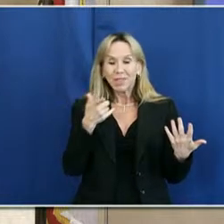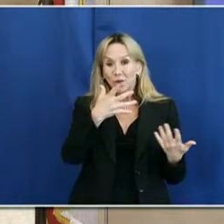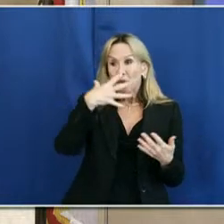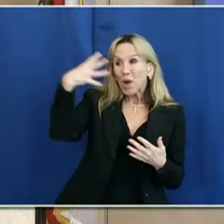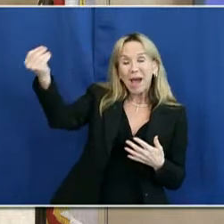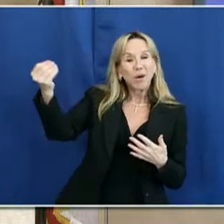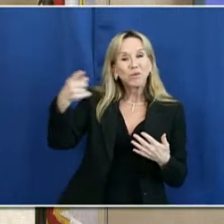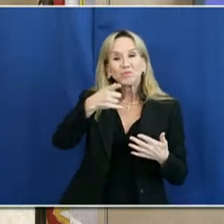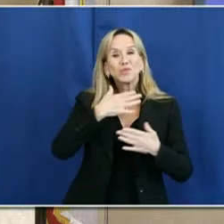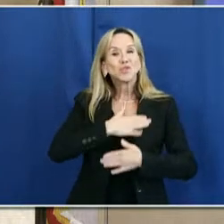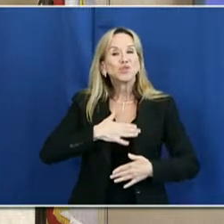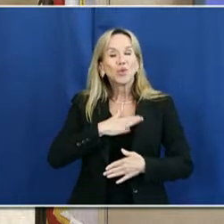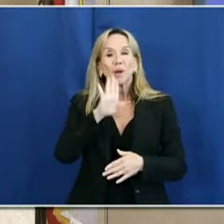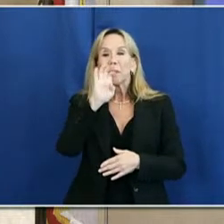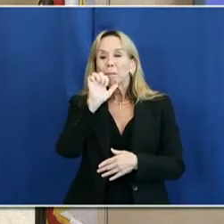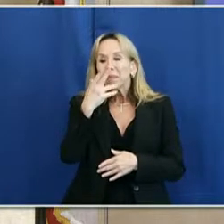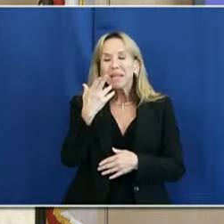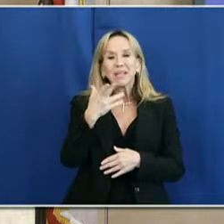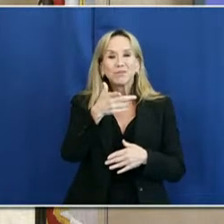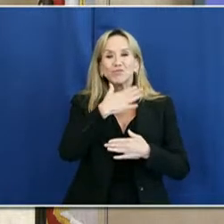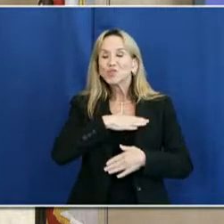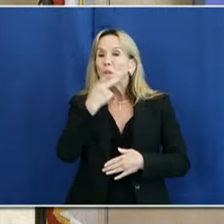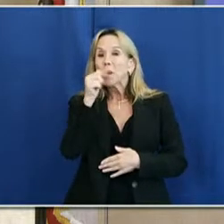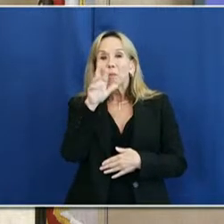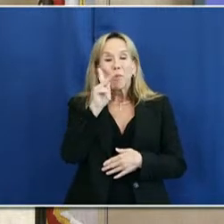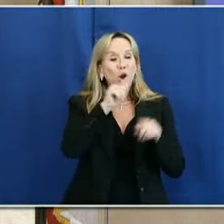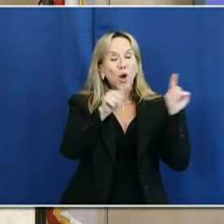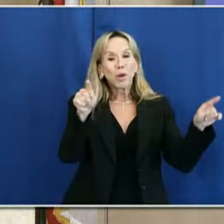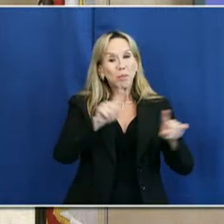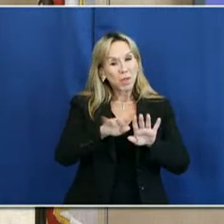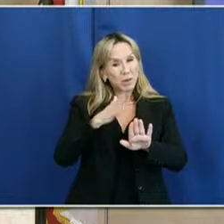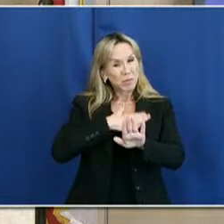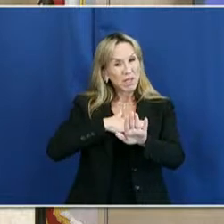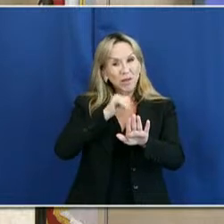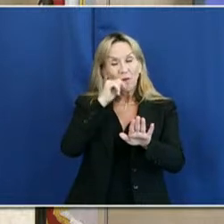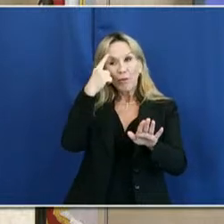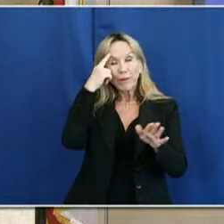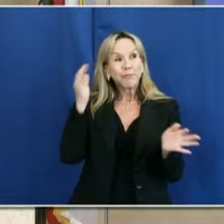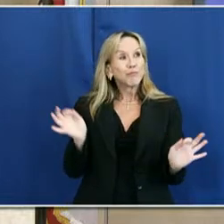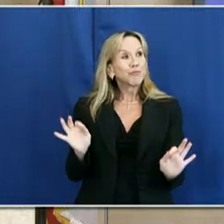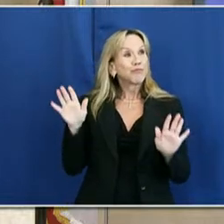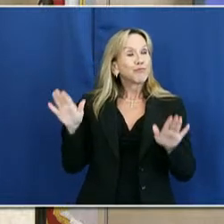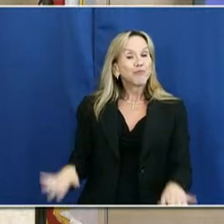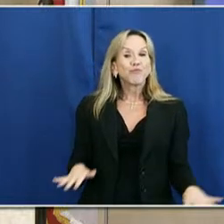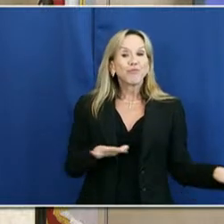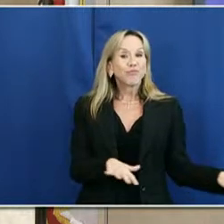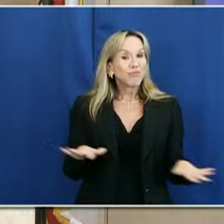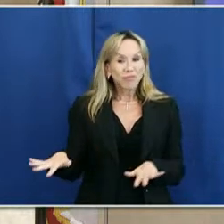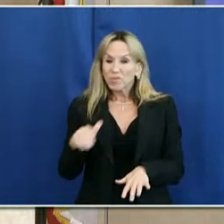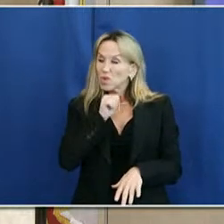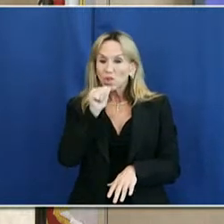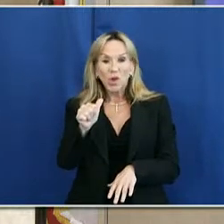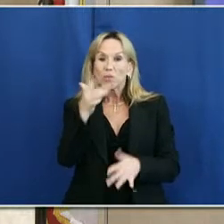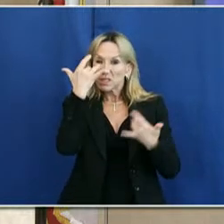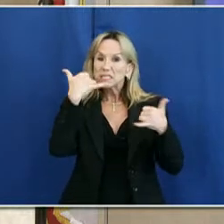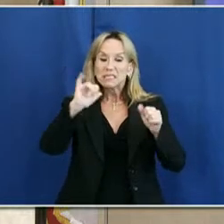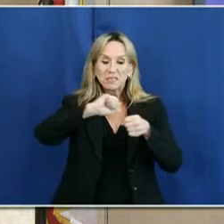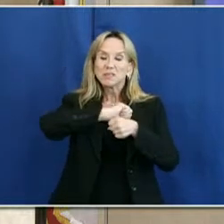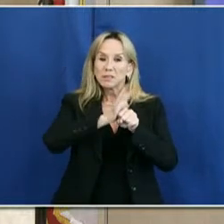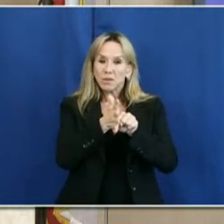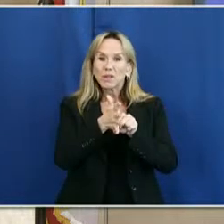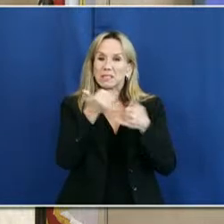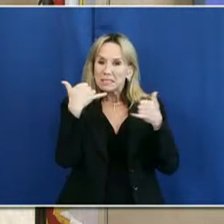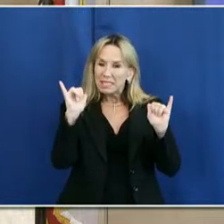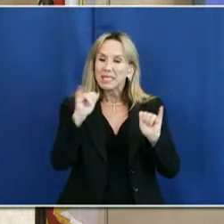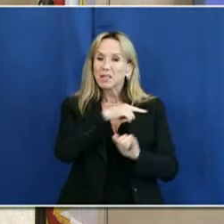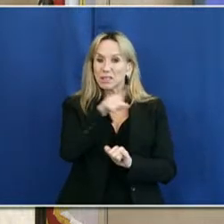enjoy the beaches and the parks and wherever else you may go, please don't let your guard down. Remember that coronavirus is still out there, it's still